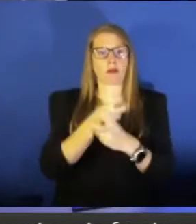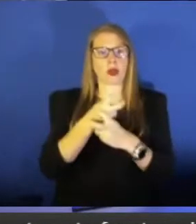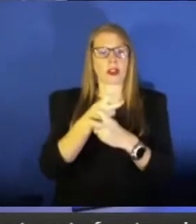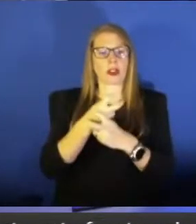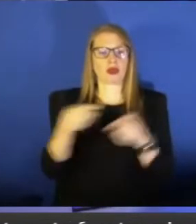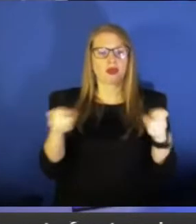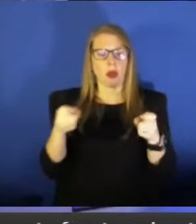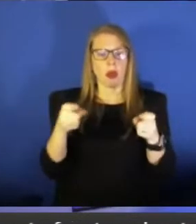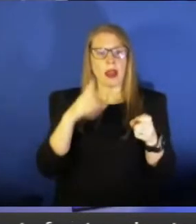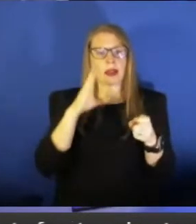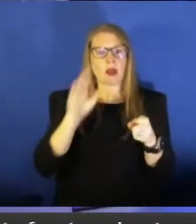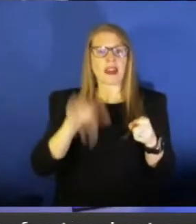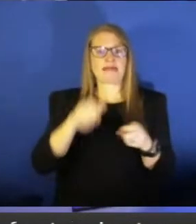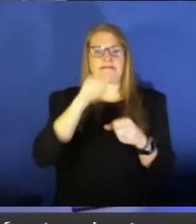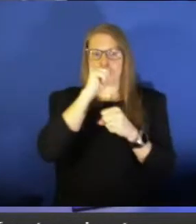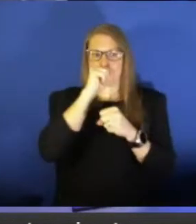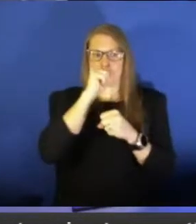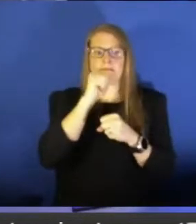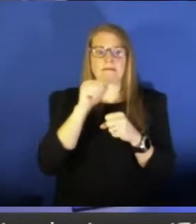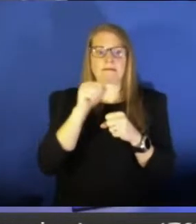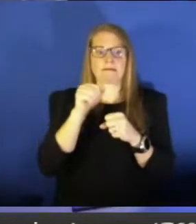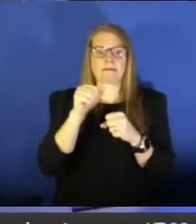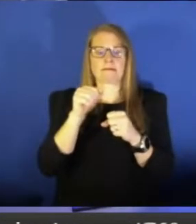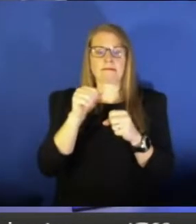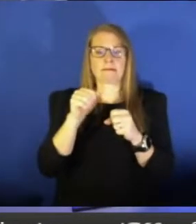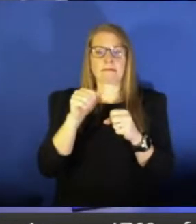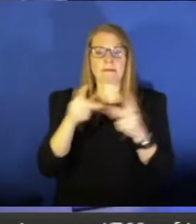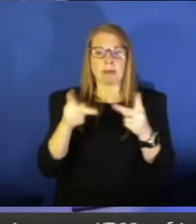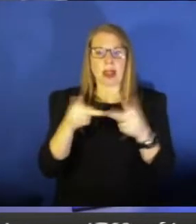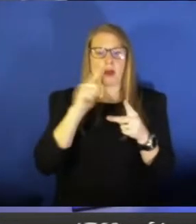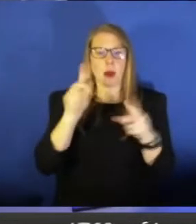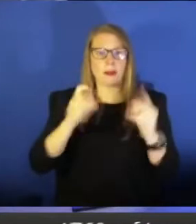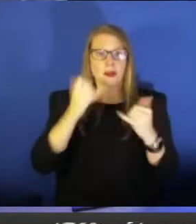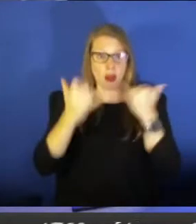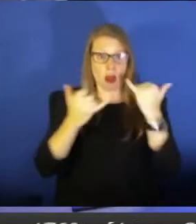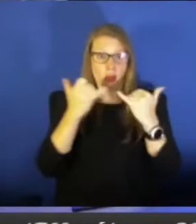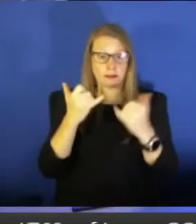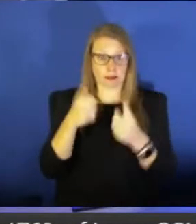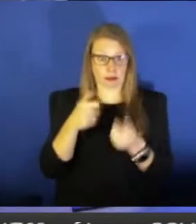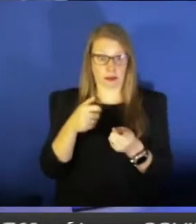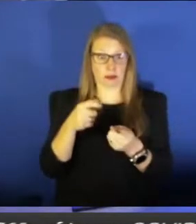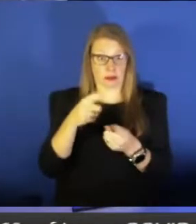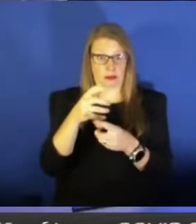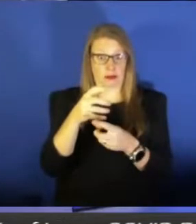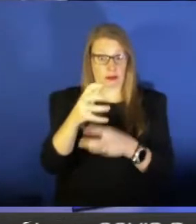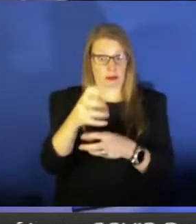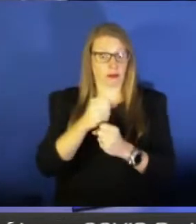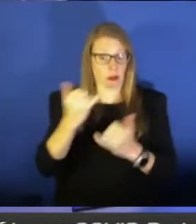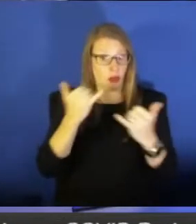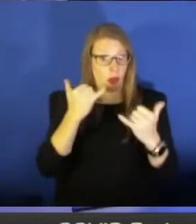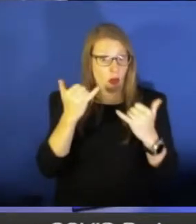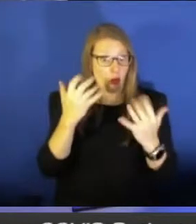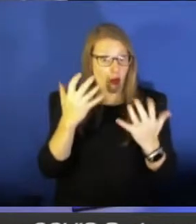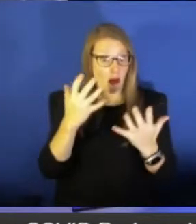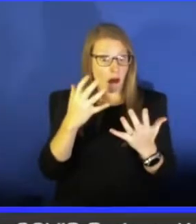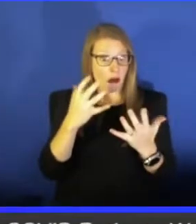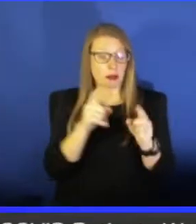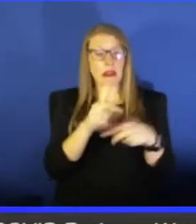relieving pain, but there are other things that those receptors do. So it's not just able to only target the pain. You get other side